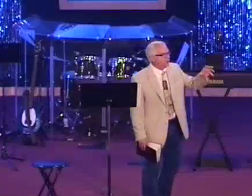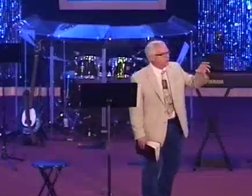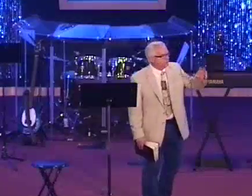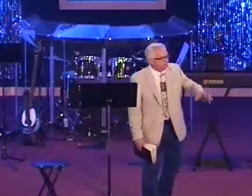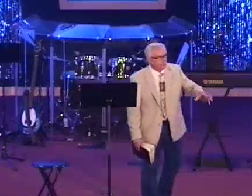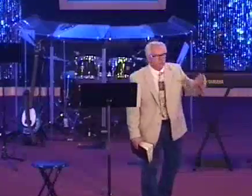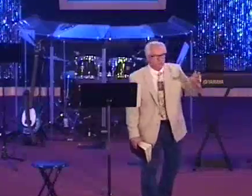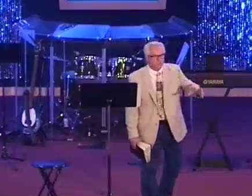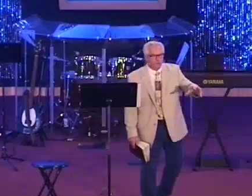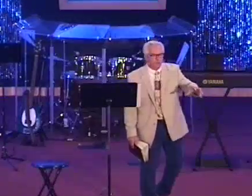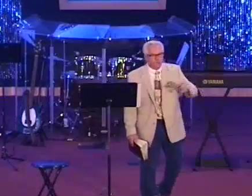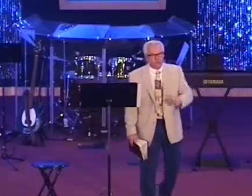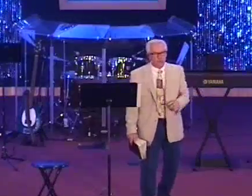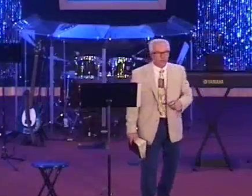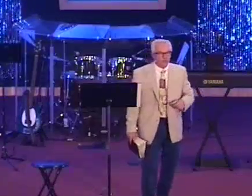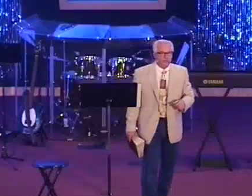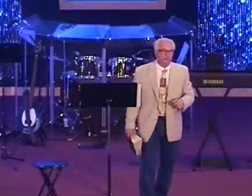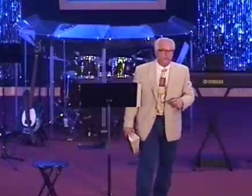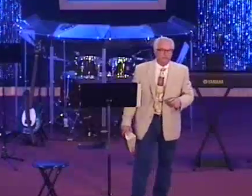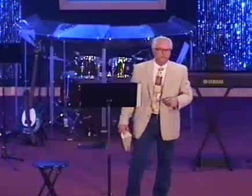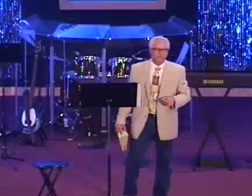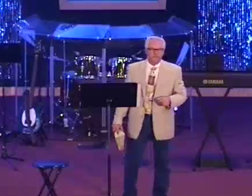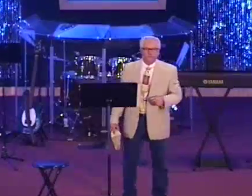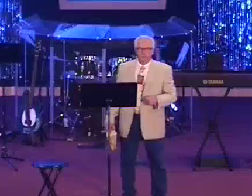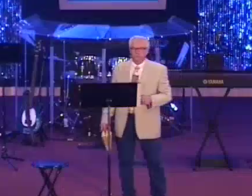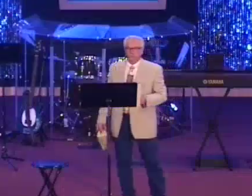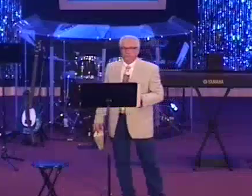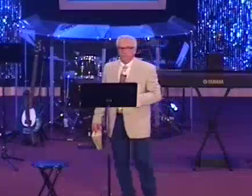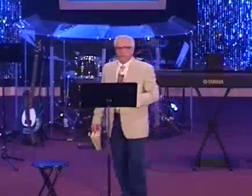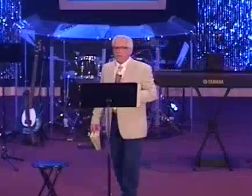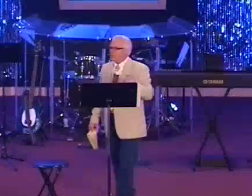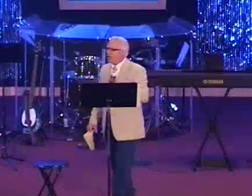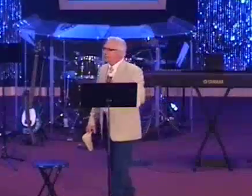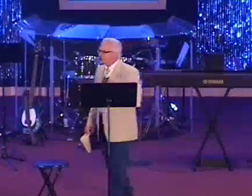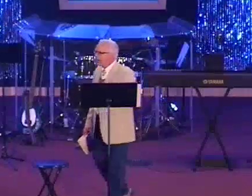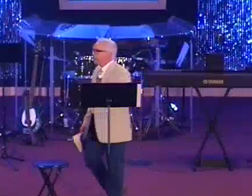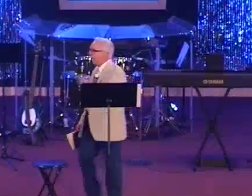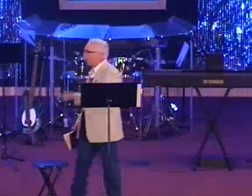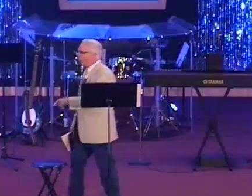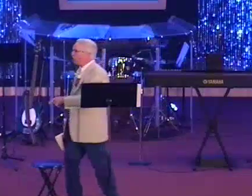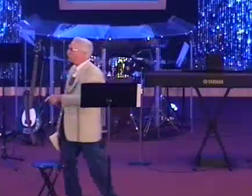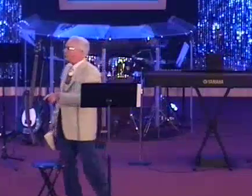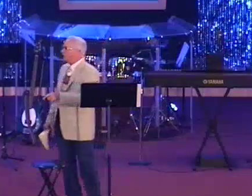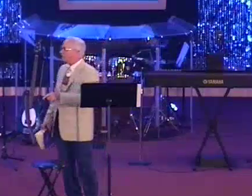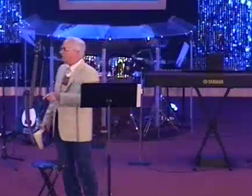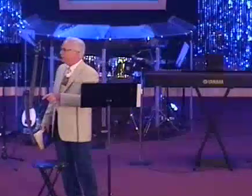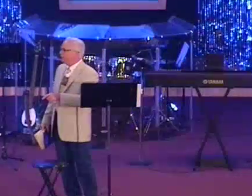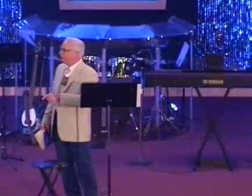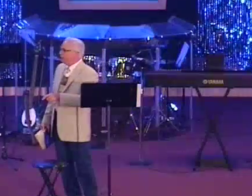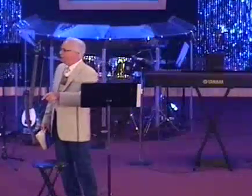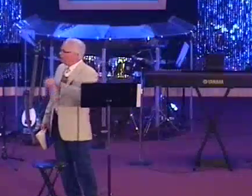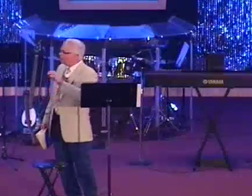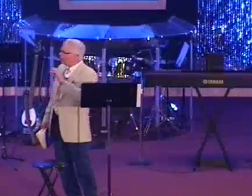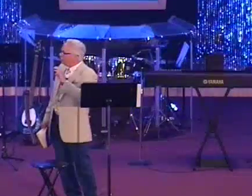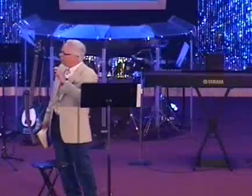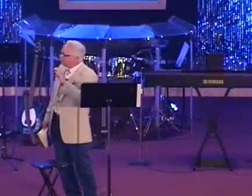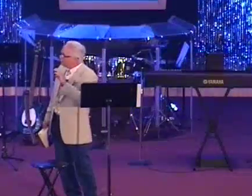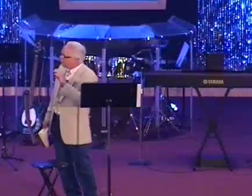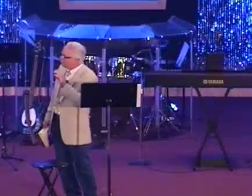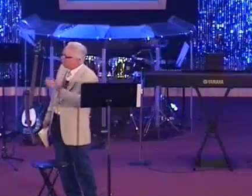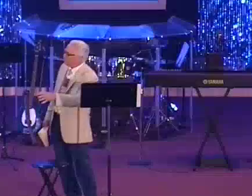of the convenience and comfort we have right here. It happens outside the walls. So as